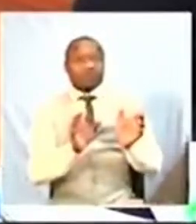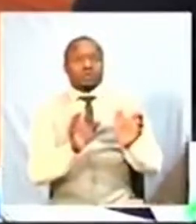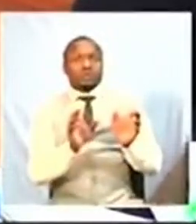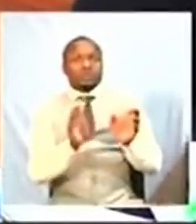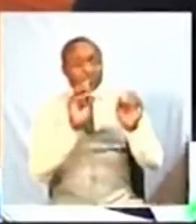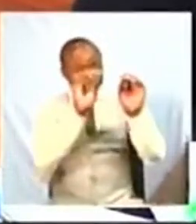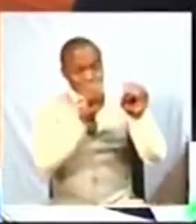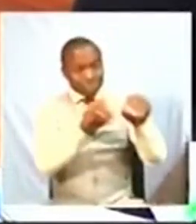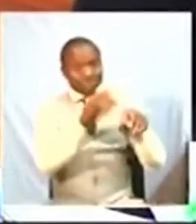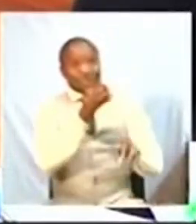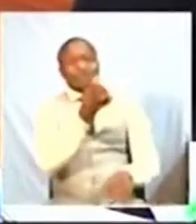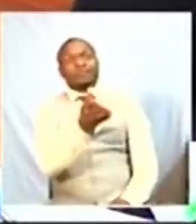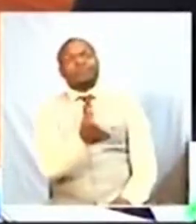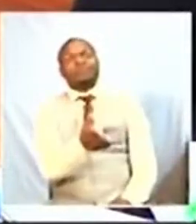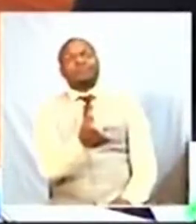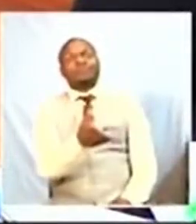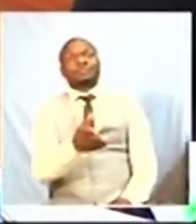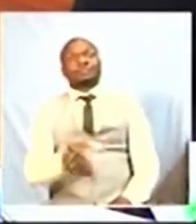accessible.